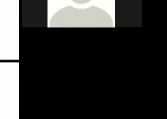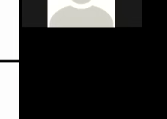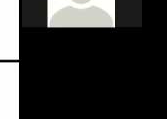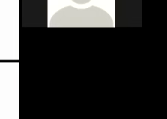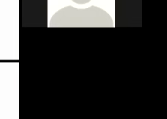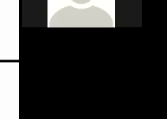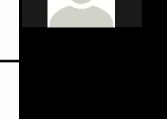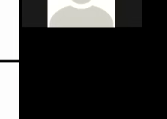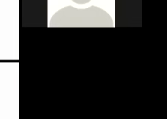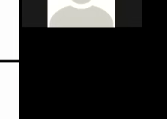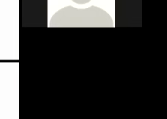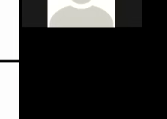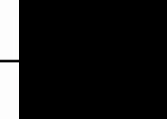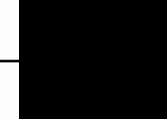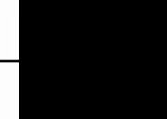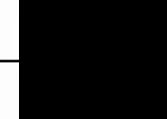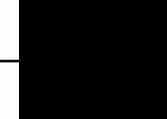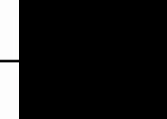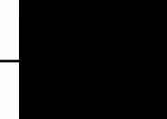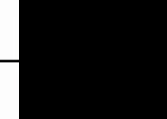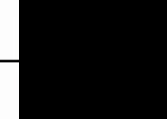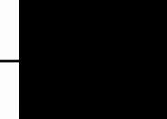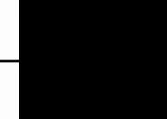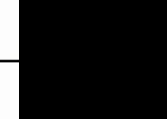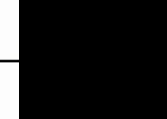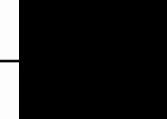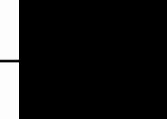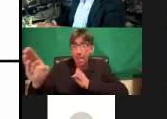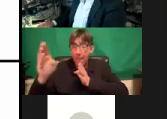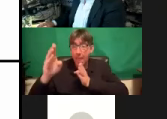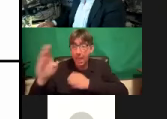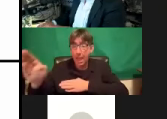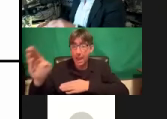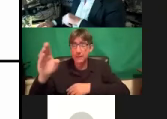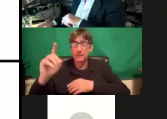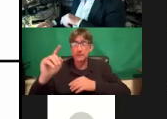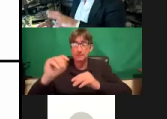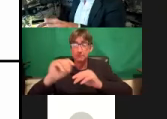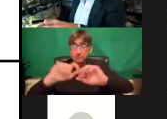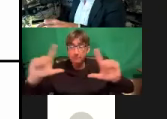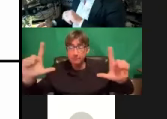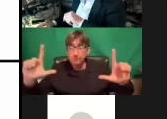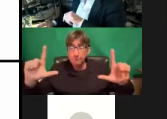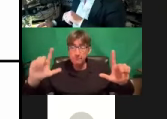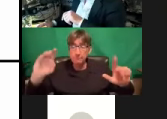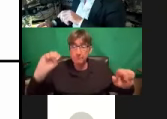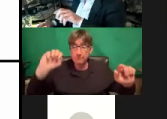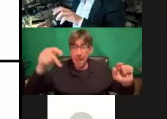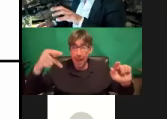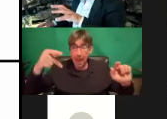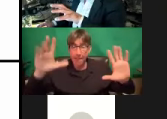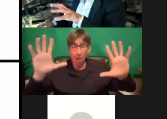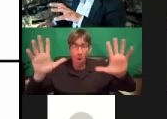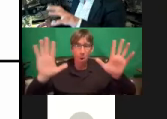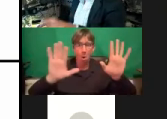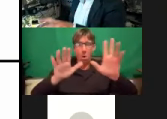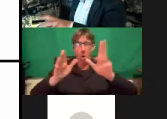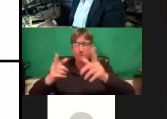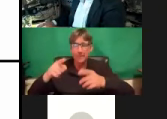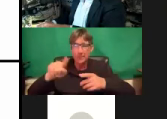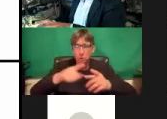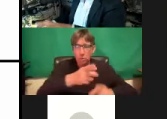trip planning has an excellent visualization of the route on a map, very interactive. The